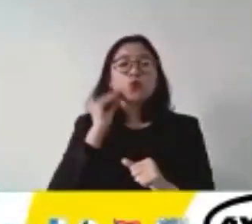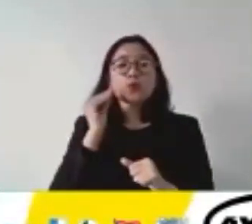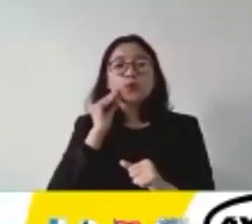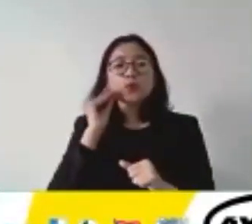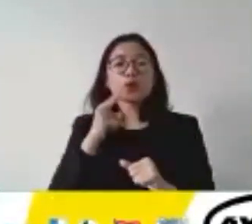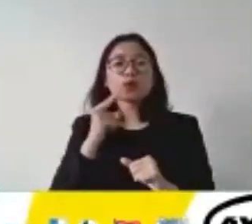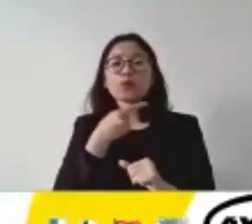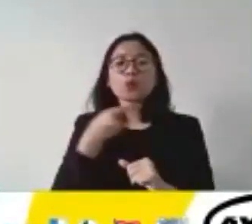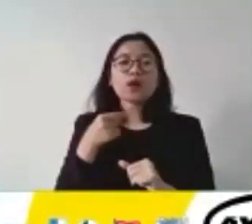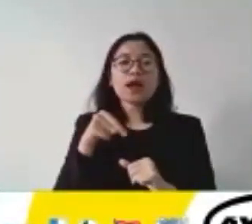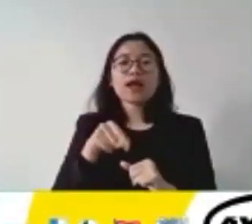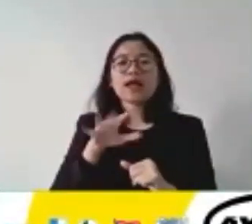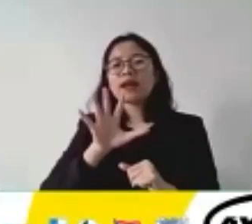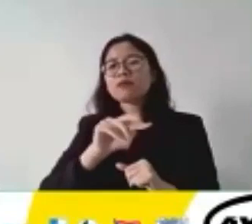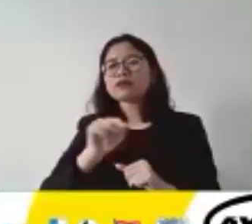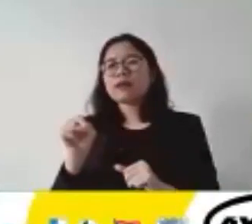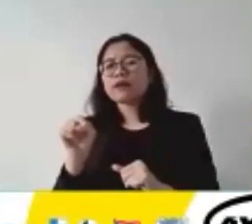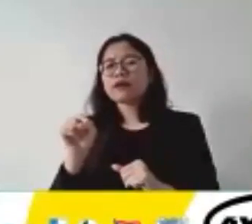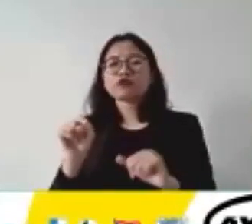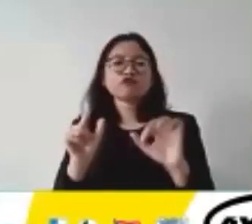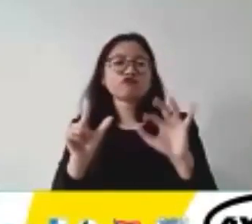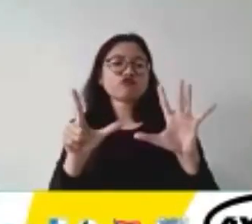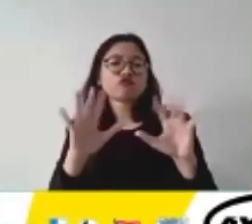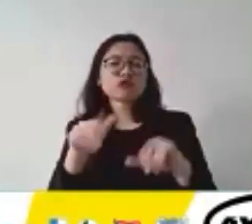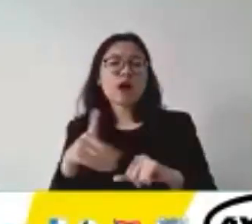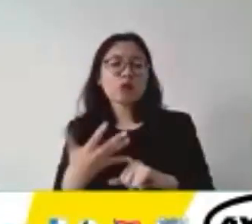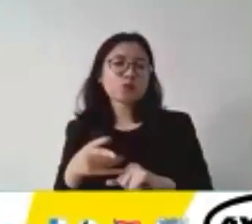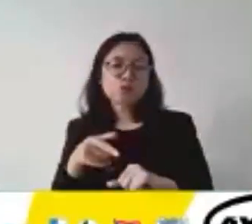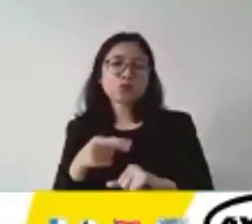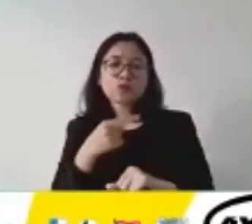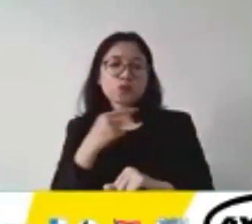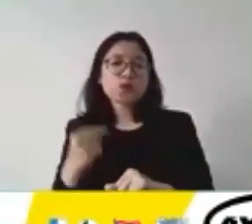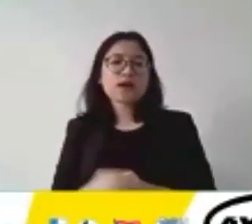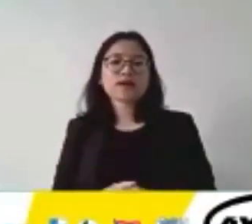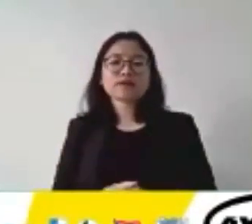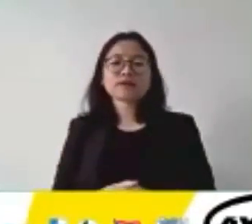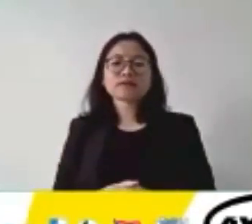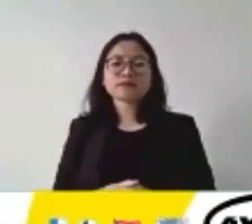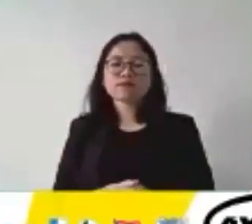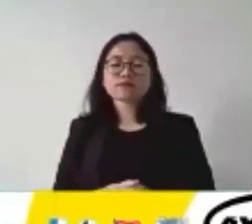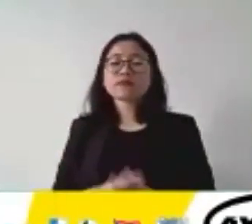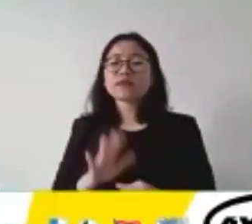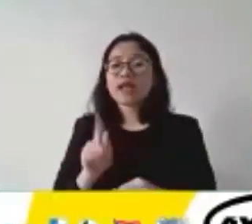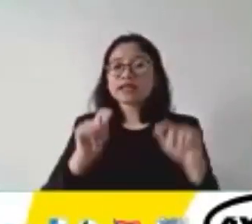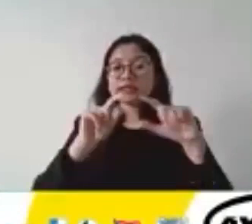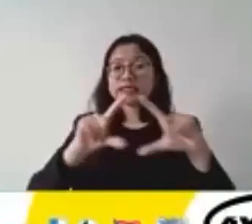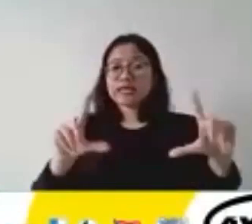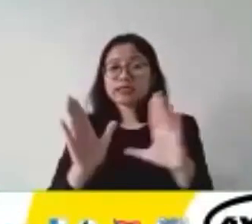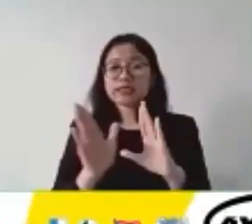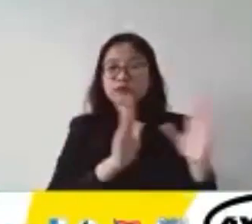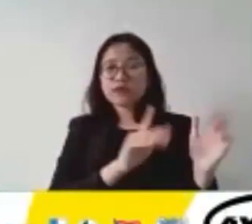So in terms of what can we do, in terms of the policy connections for action on safe air or safer